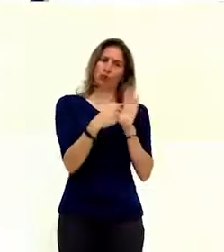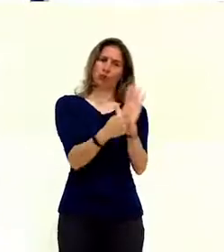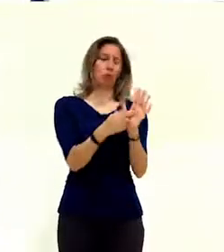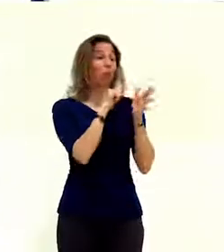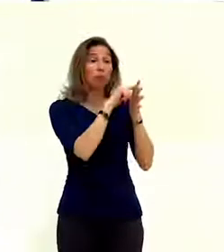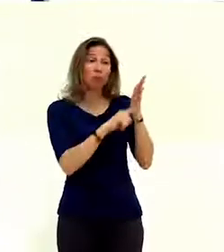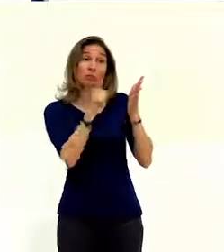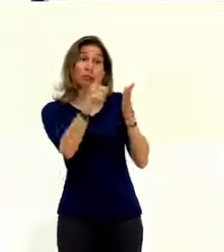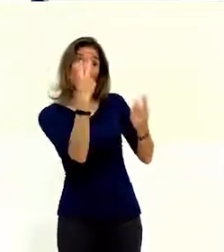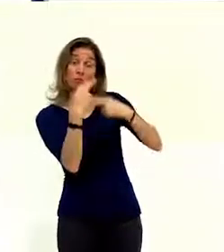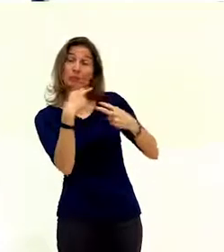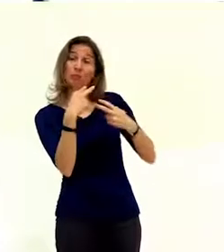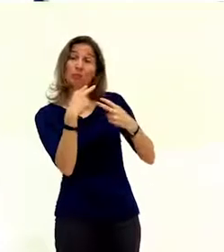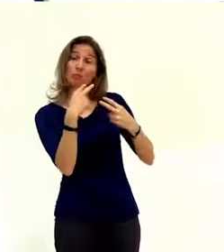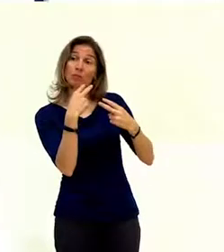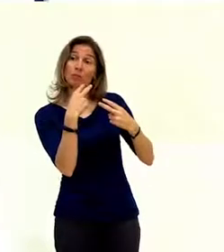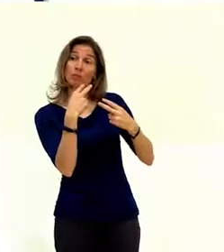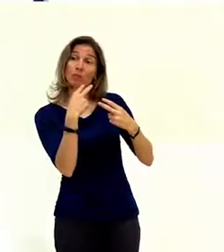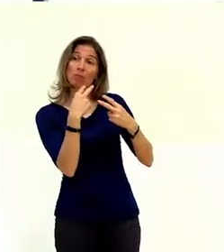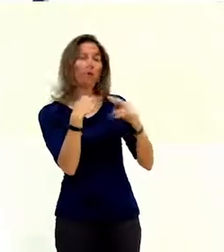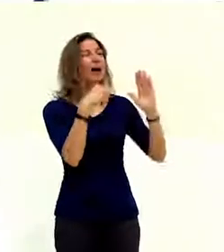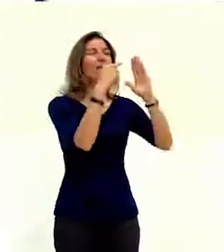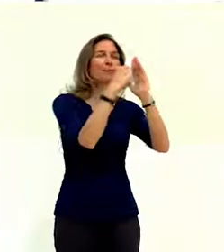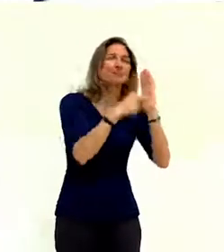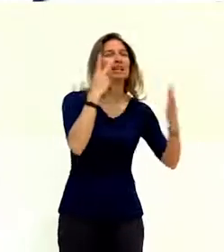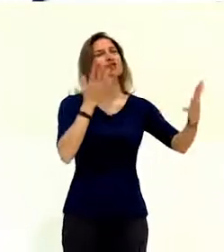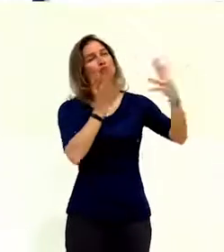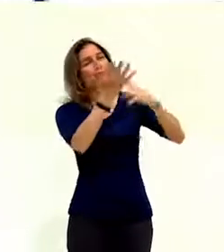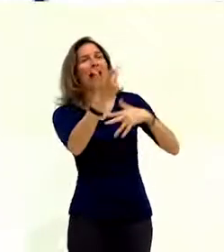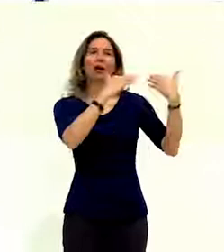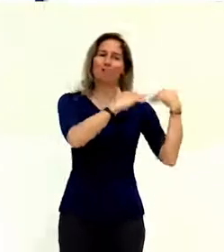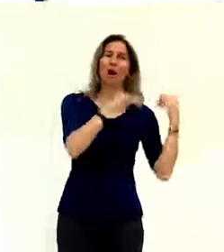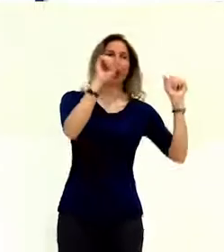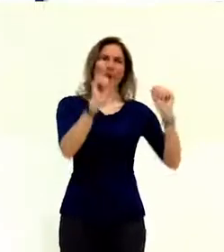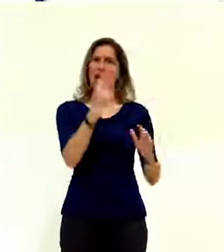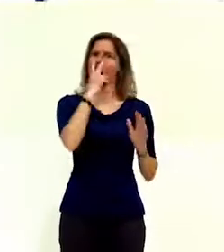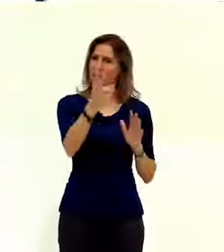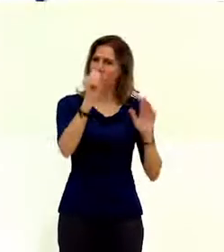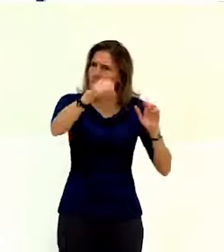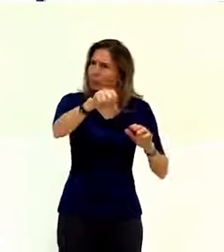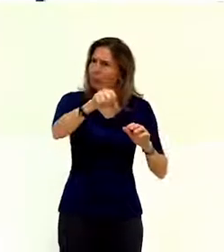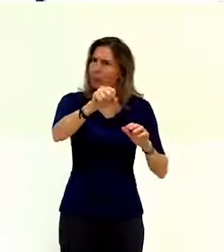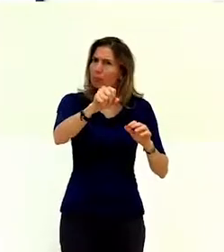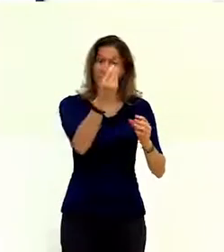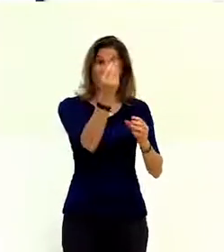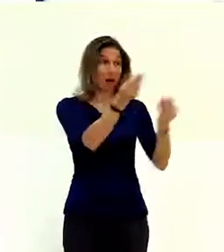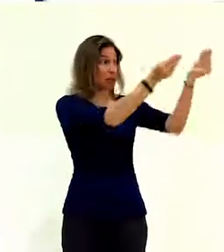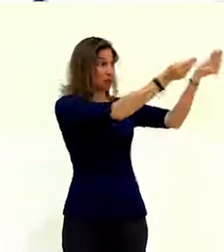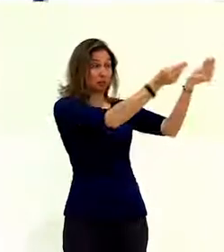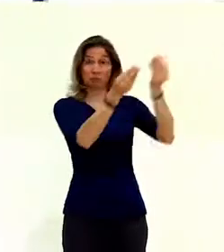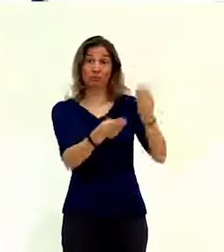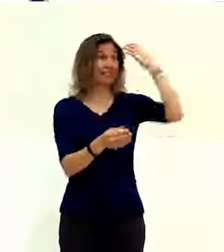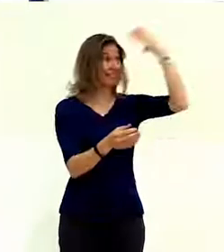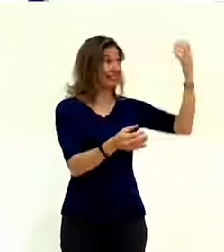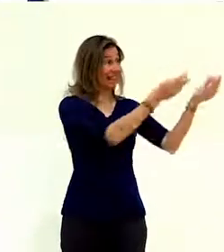anybody to observe the principle of transparency and accountability can see the transfers of funds from the